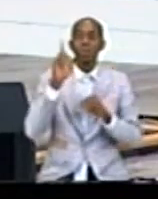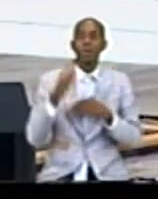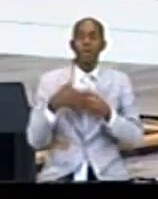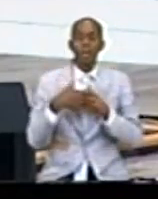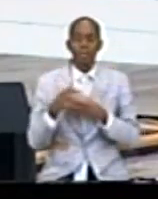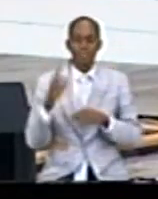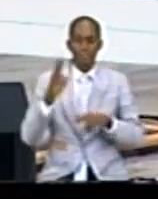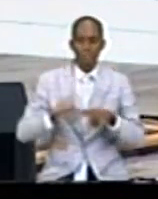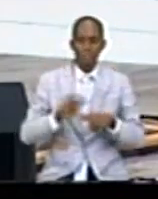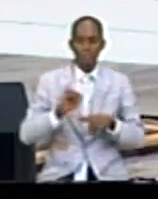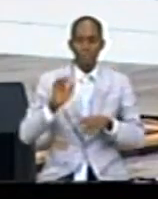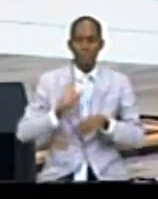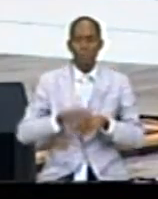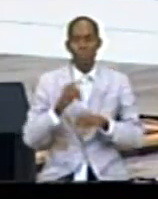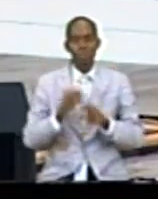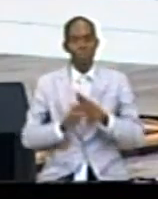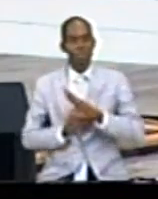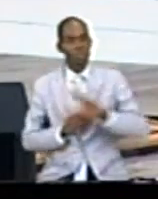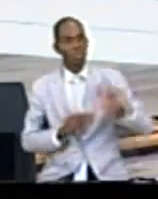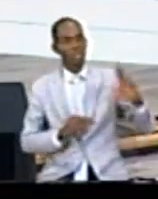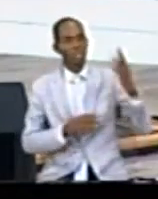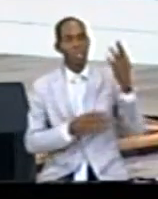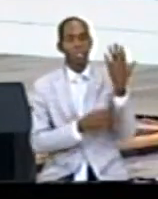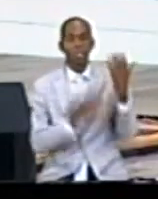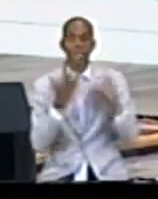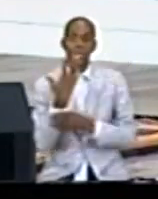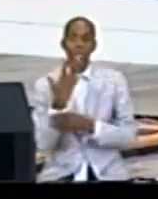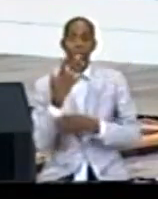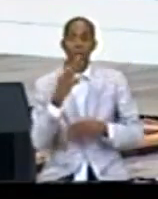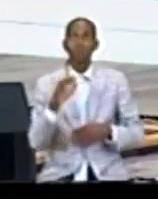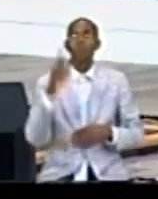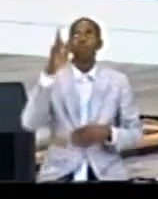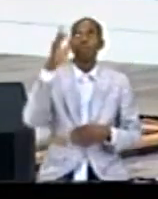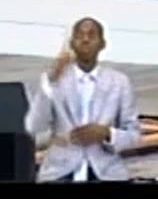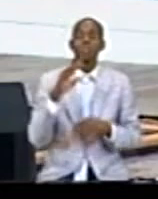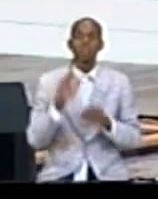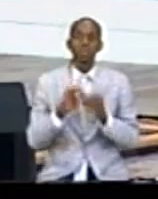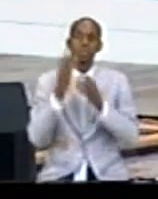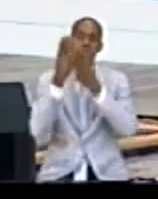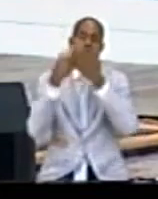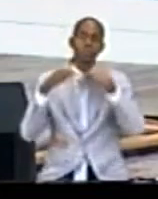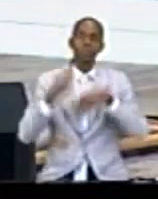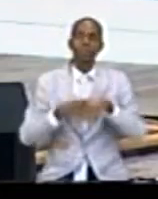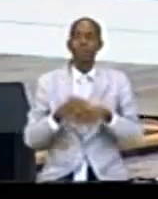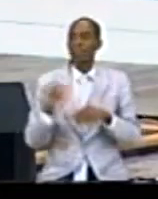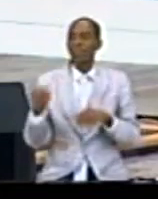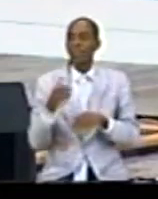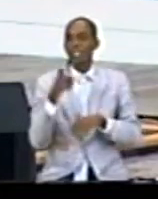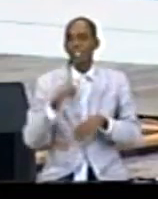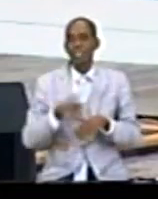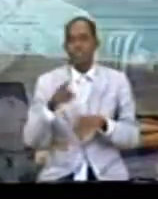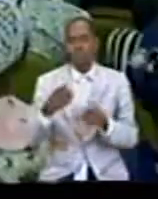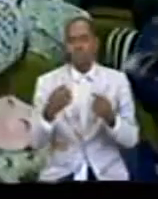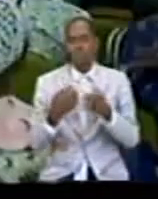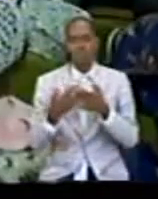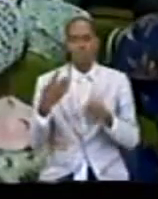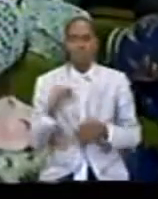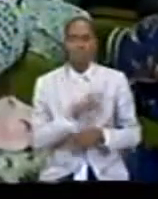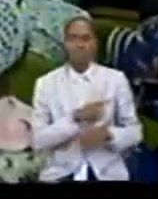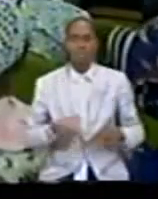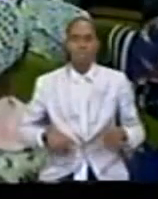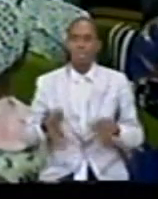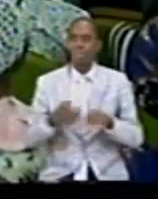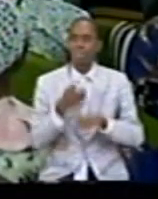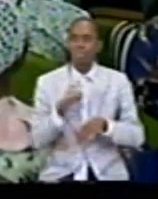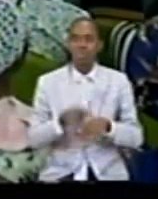on the right hand of majesty on high. You know, anytime you come before the Lord and anytime